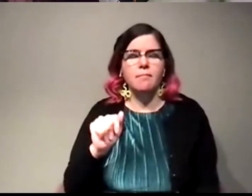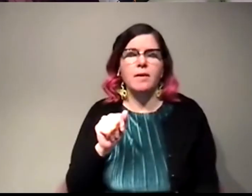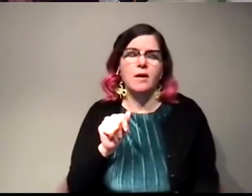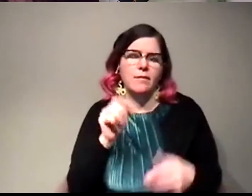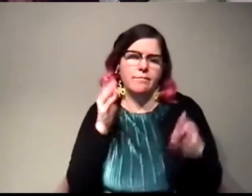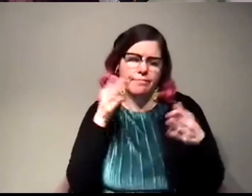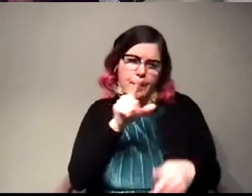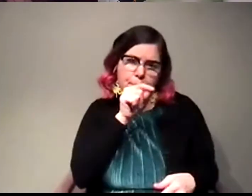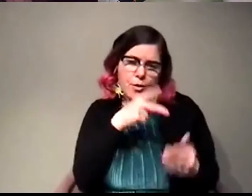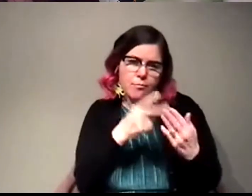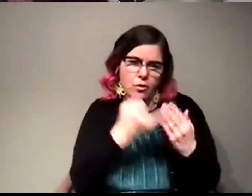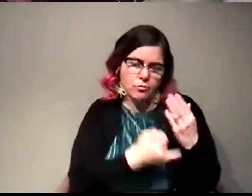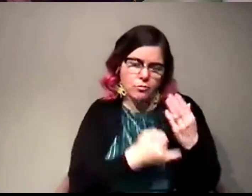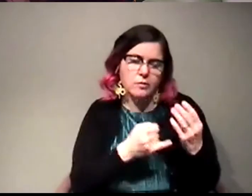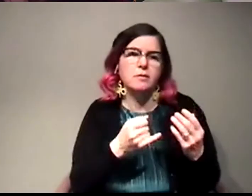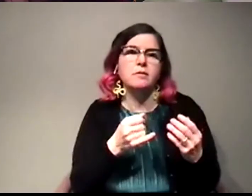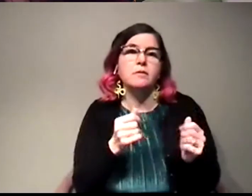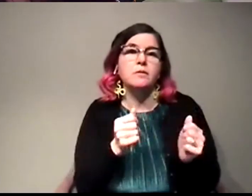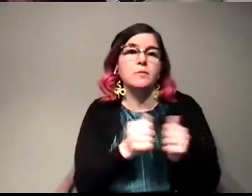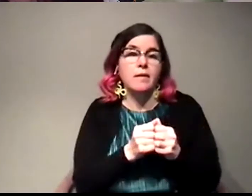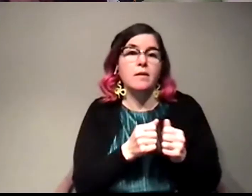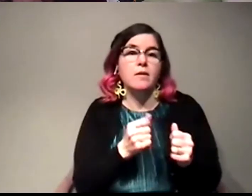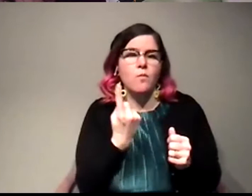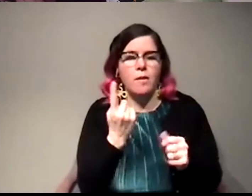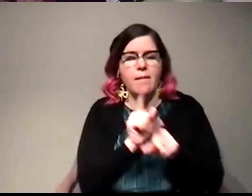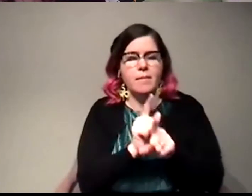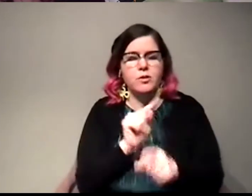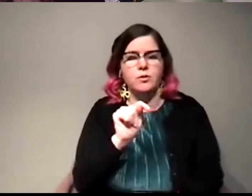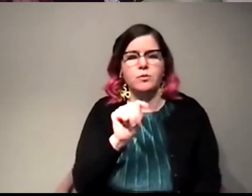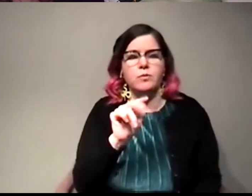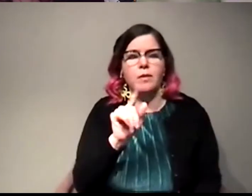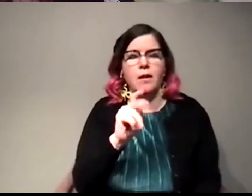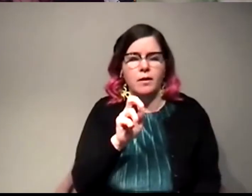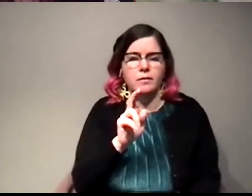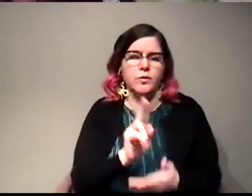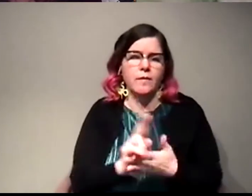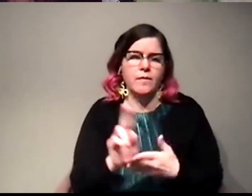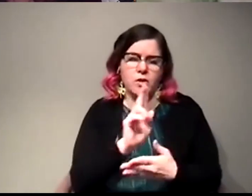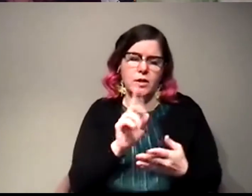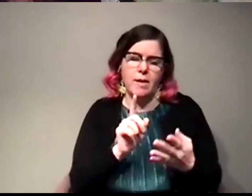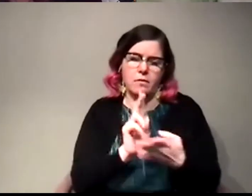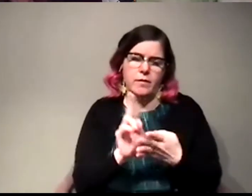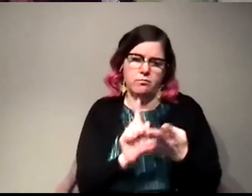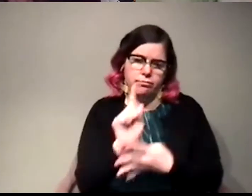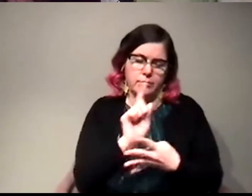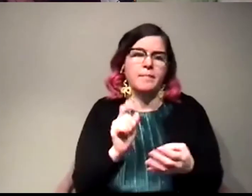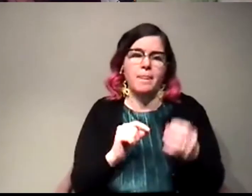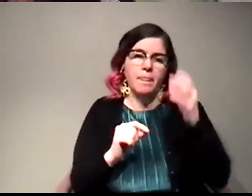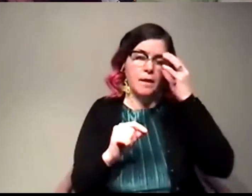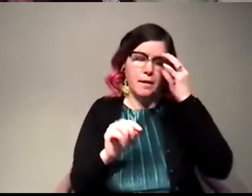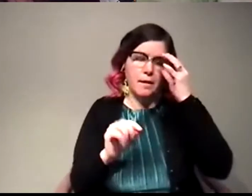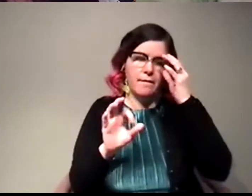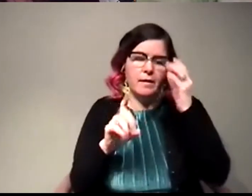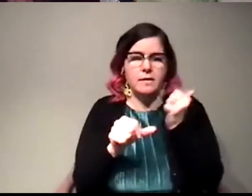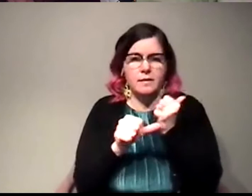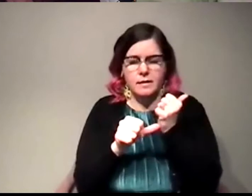actually with one of my mentors at Tulane University, which is where I did my undergraduate education. But I was a field assistant for the summer